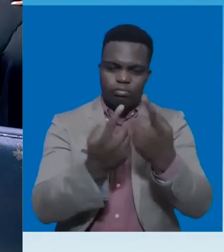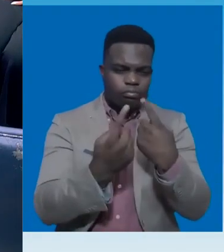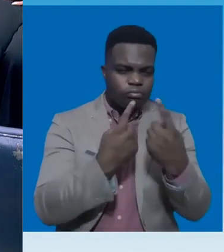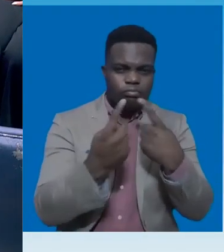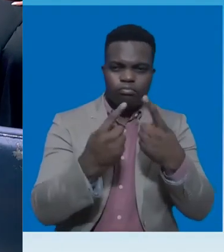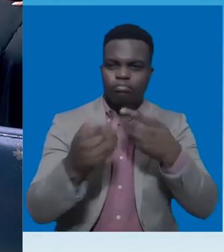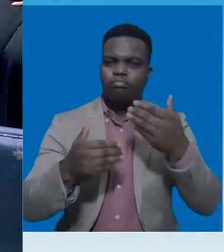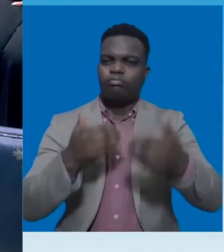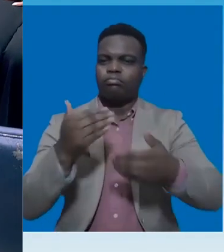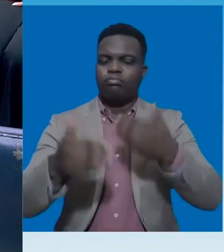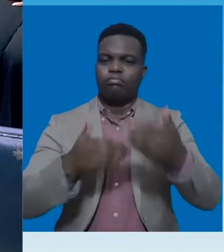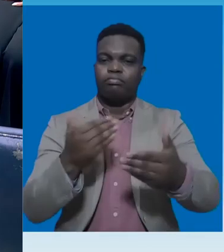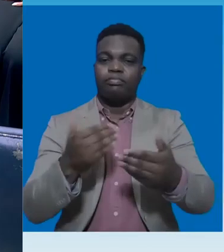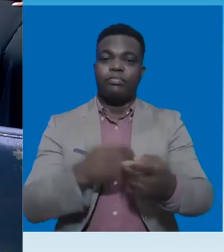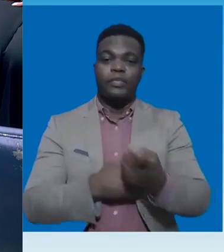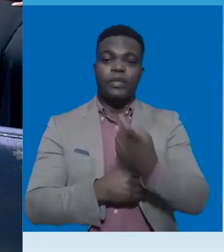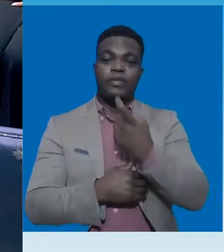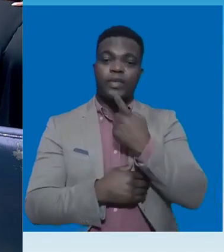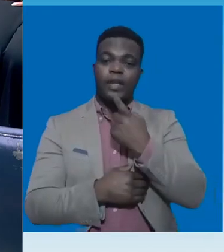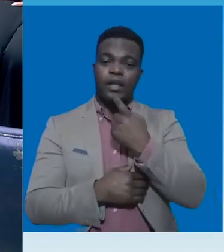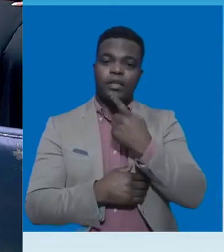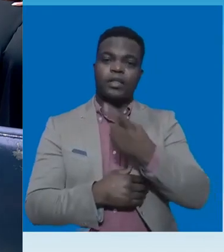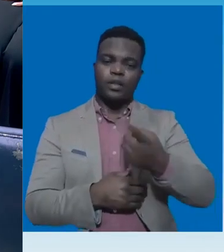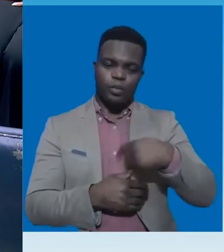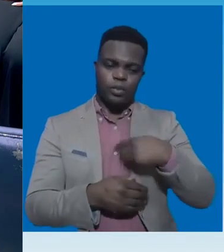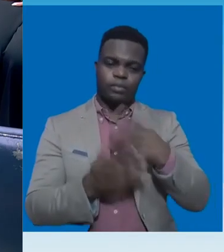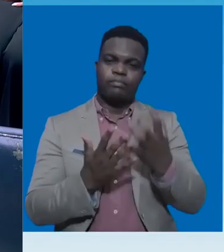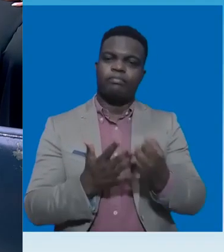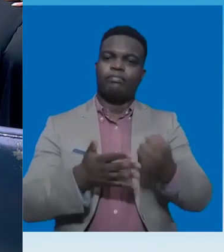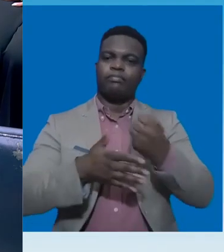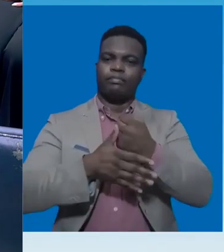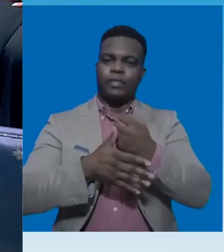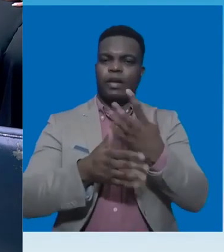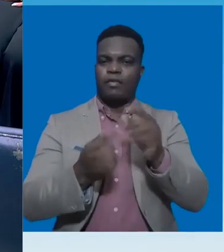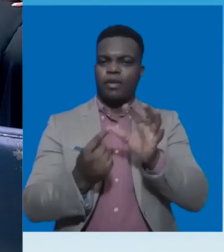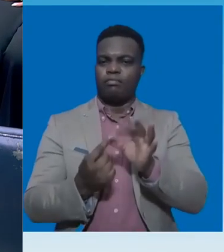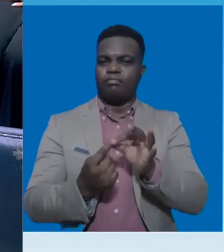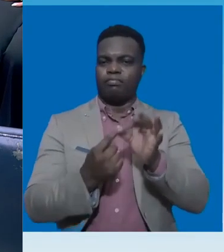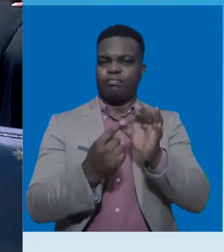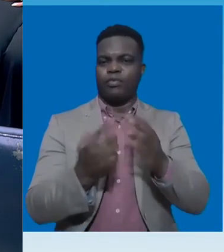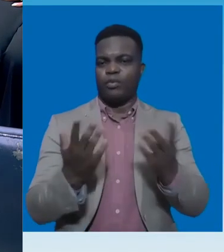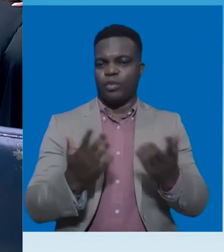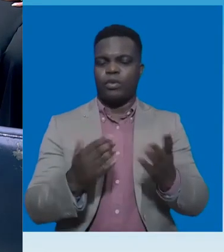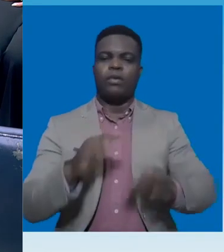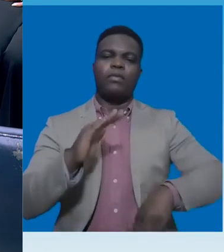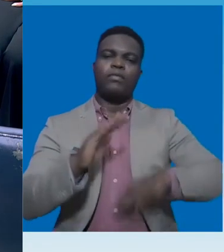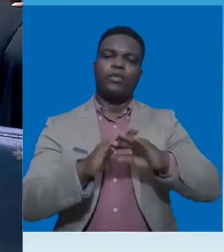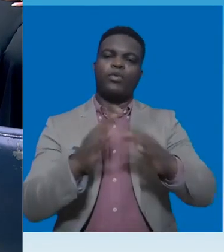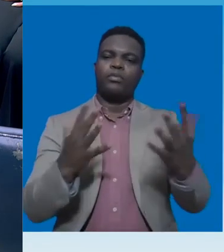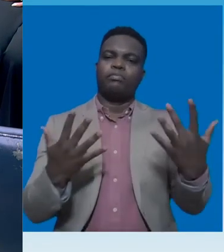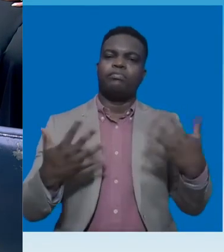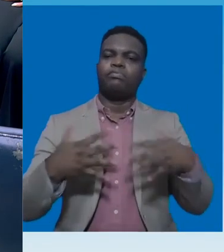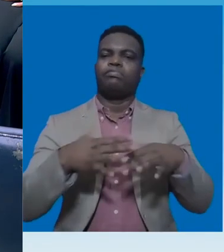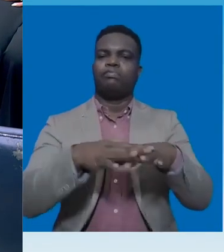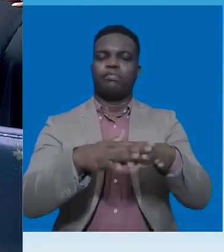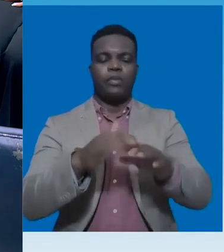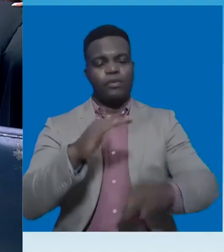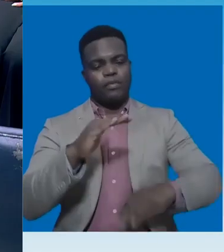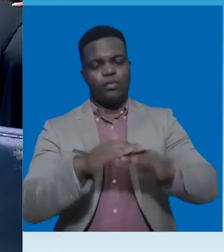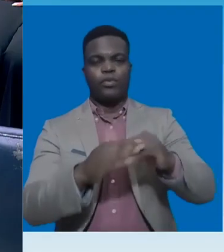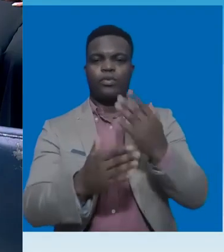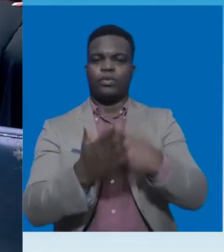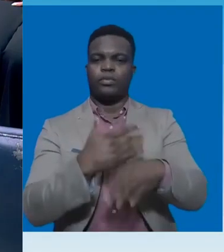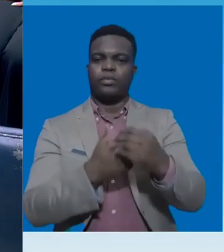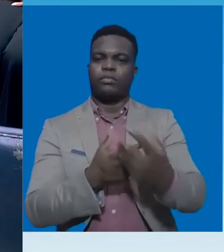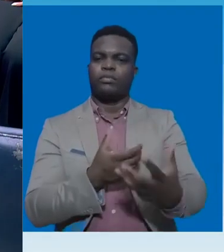and that is the full integration of disability inclusion into the core functioning of the UN. This means